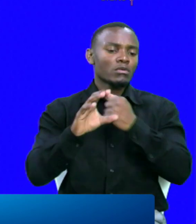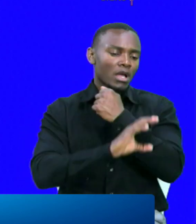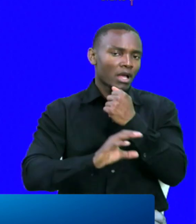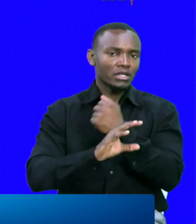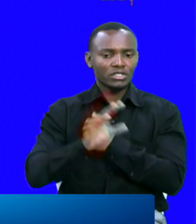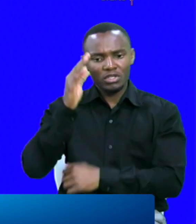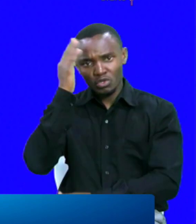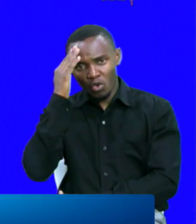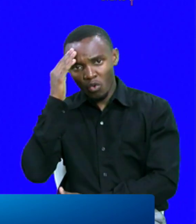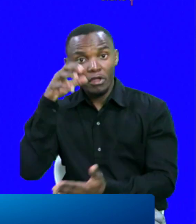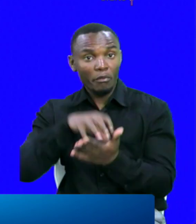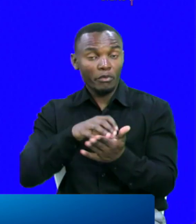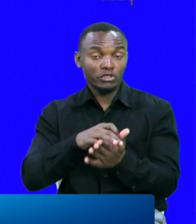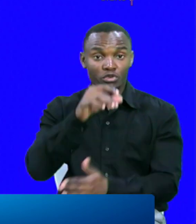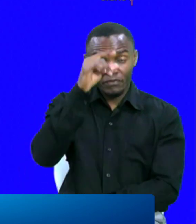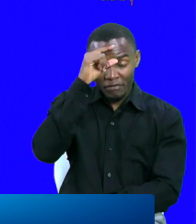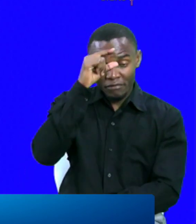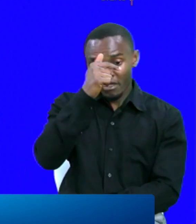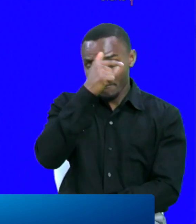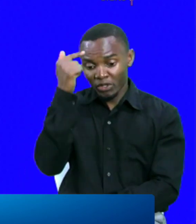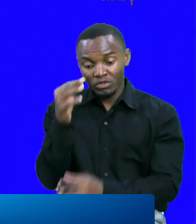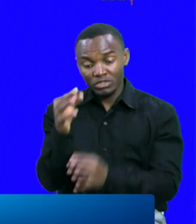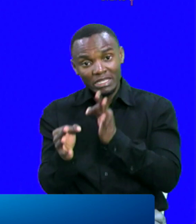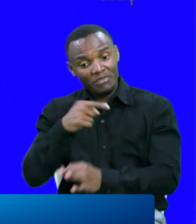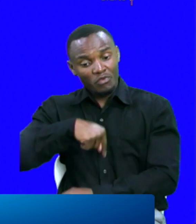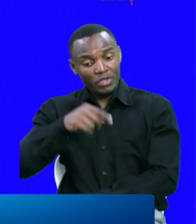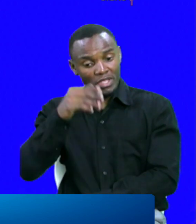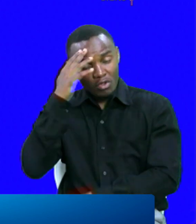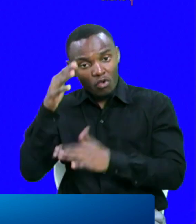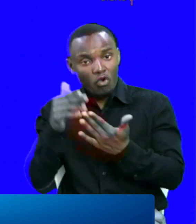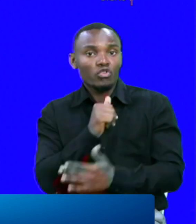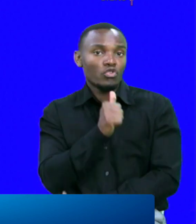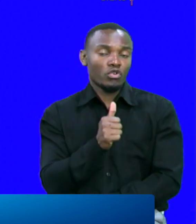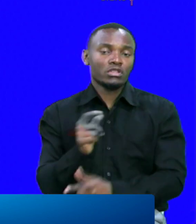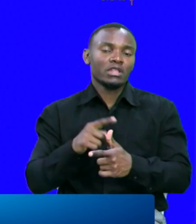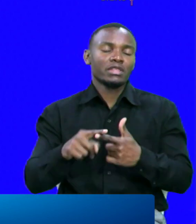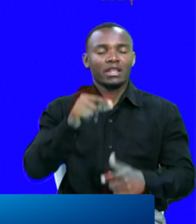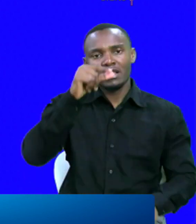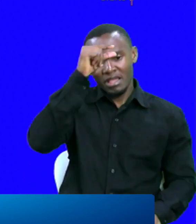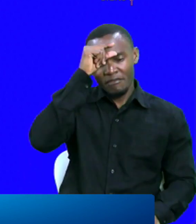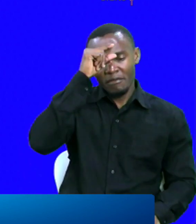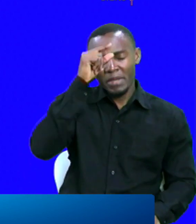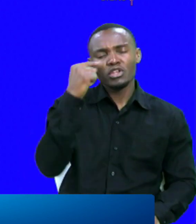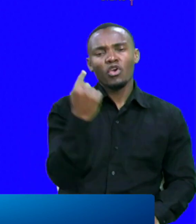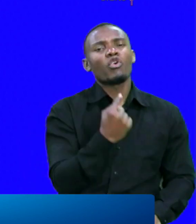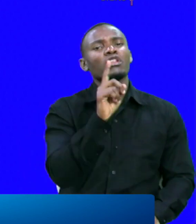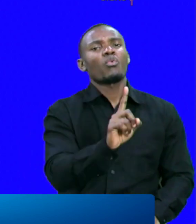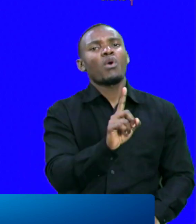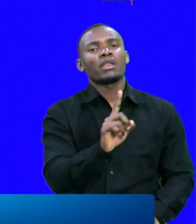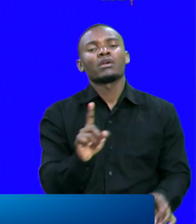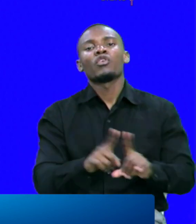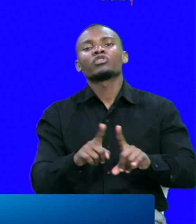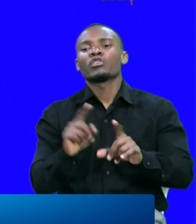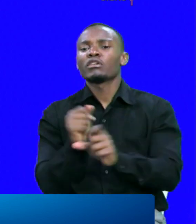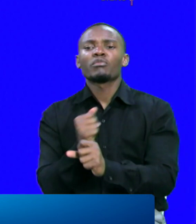opinions regarding a matter which he reiterated was of serious security concerns, maintaining that the government should always have the